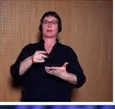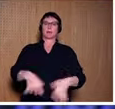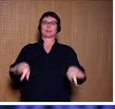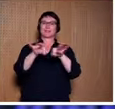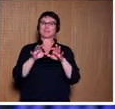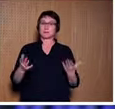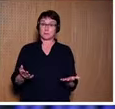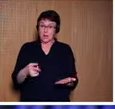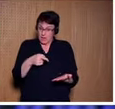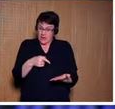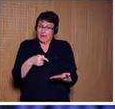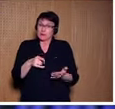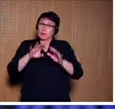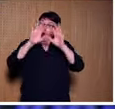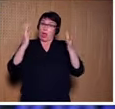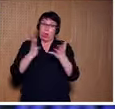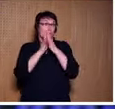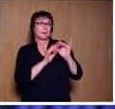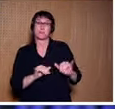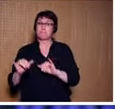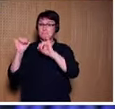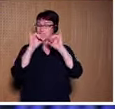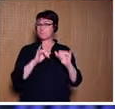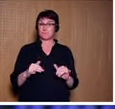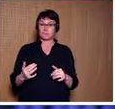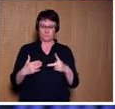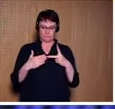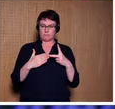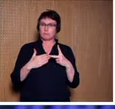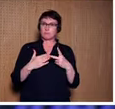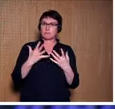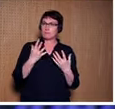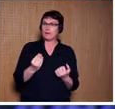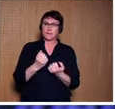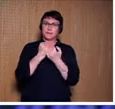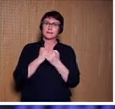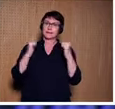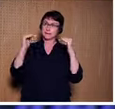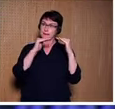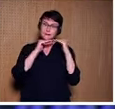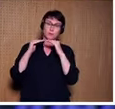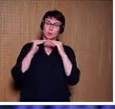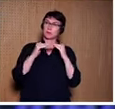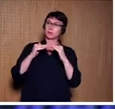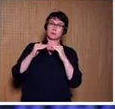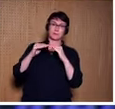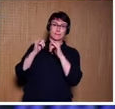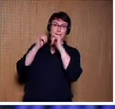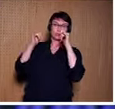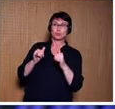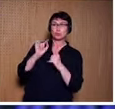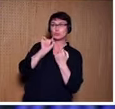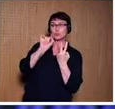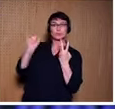Its universality, the primacy of democratic institutions, the universality of